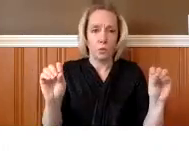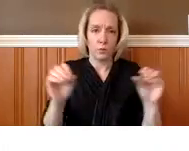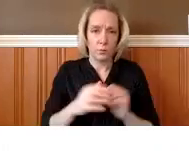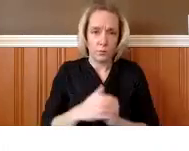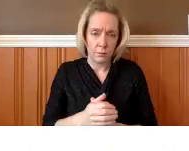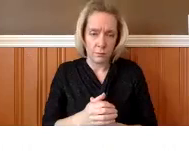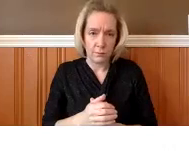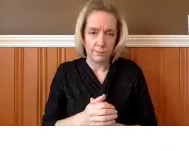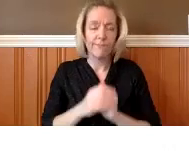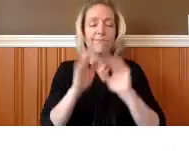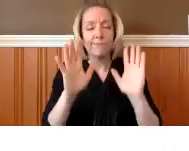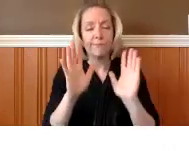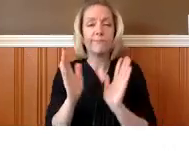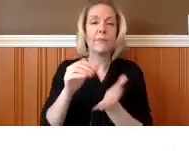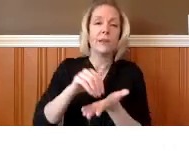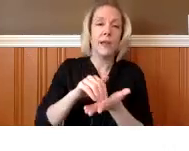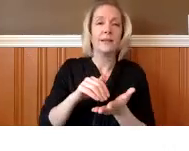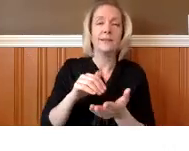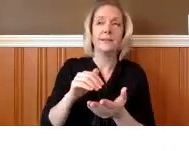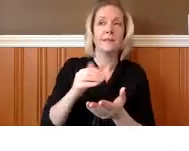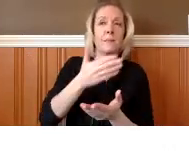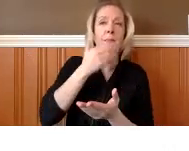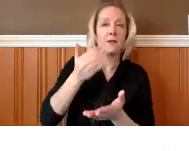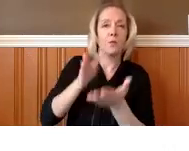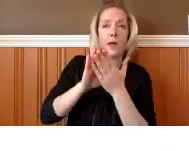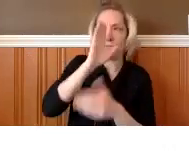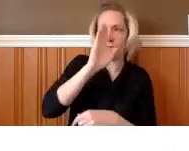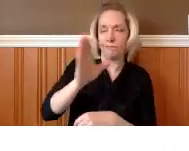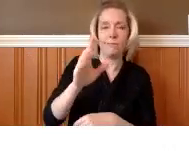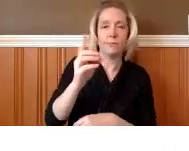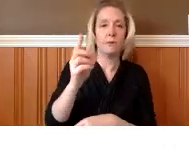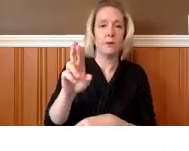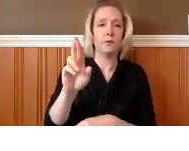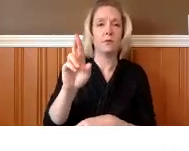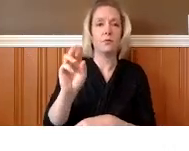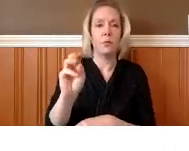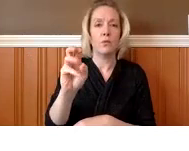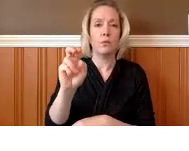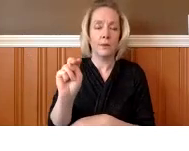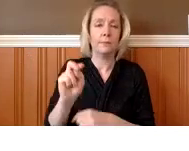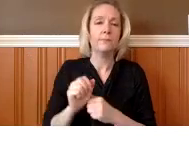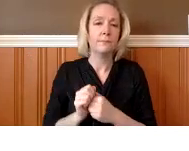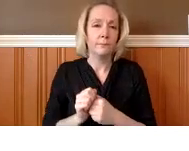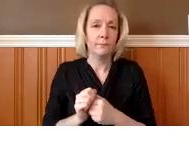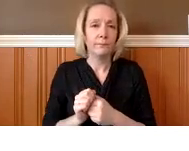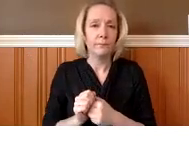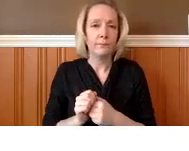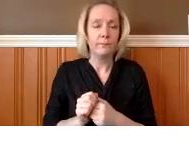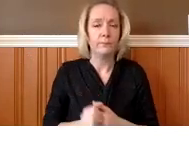But again, she would be the best person to ask that question about what she